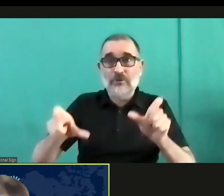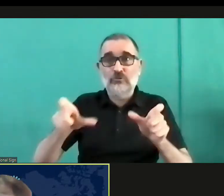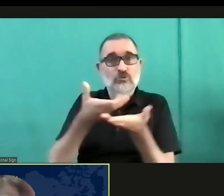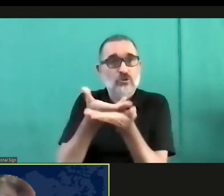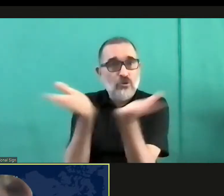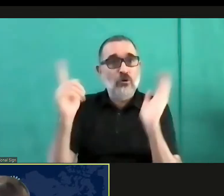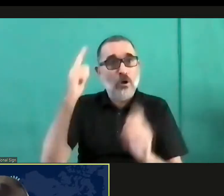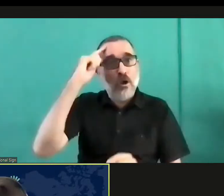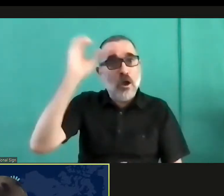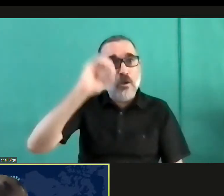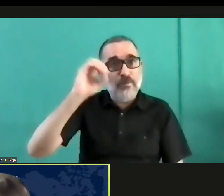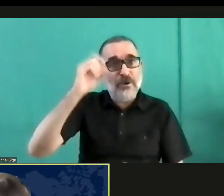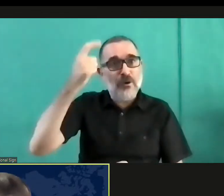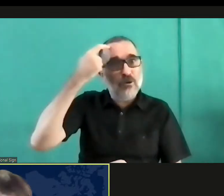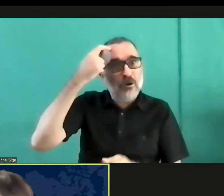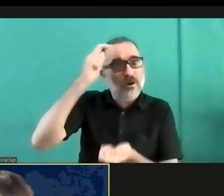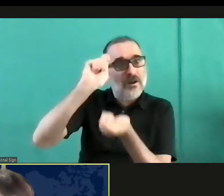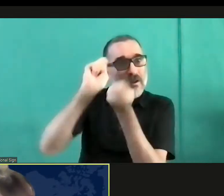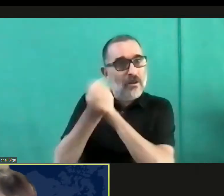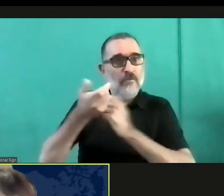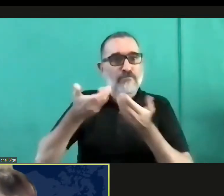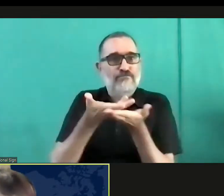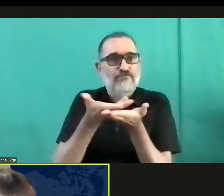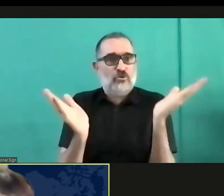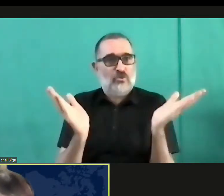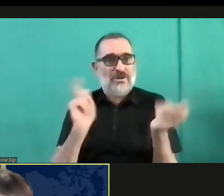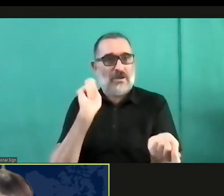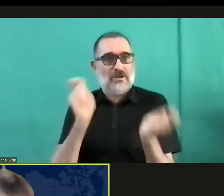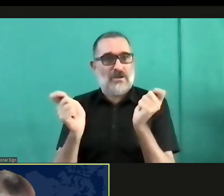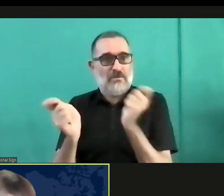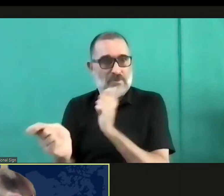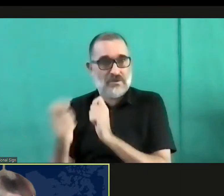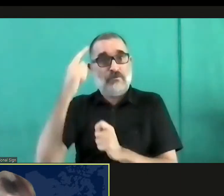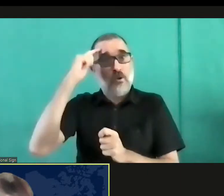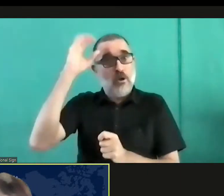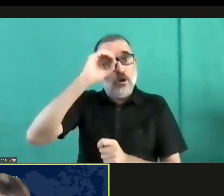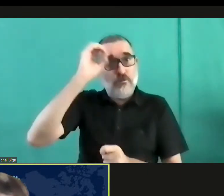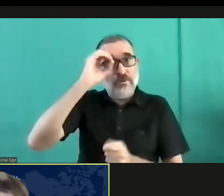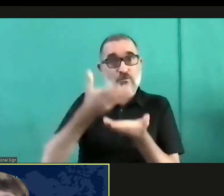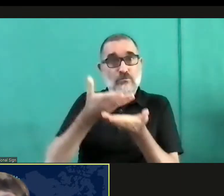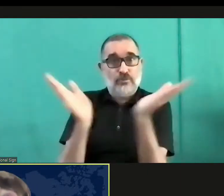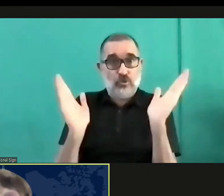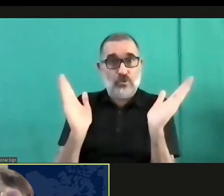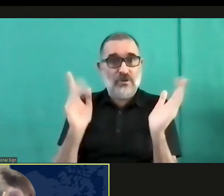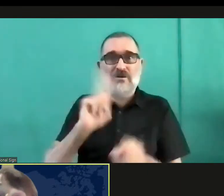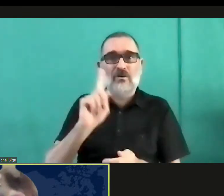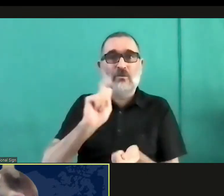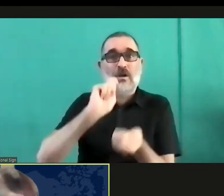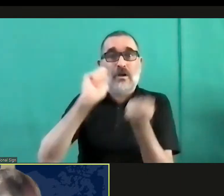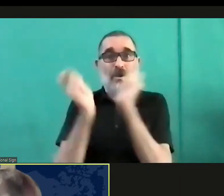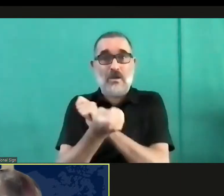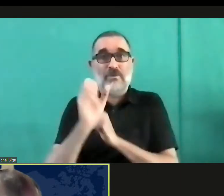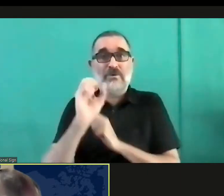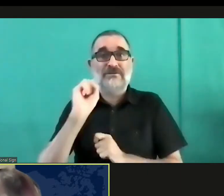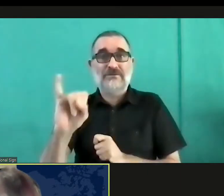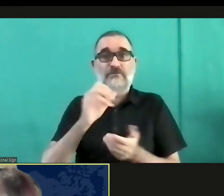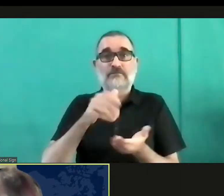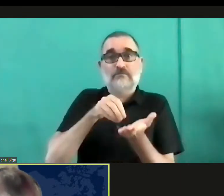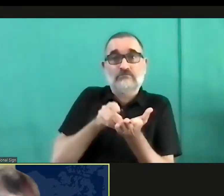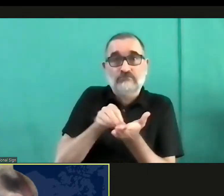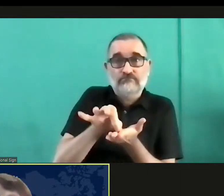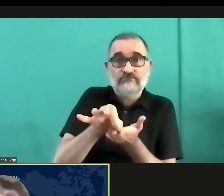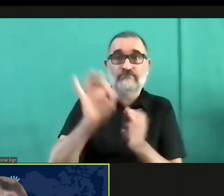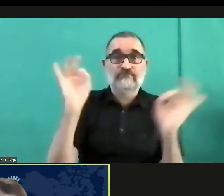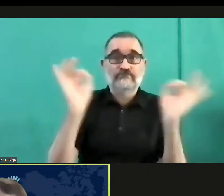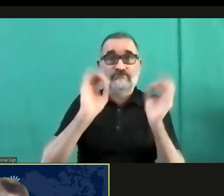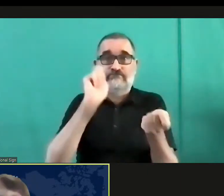Civil society, well, in civil society, we've reached an agreement, and also with Pajo and other